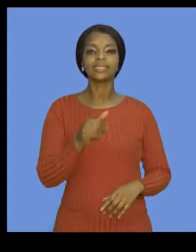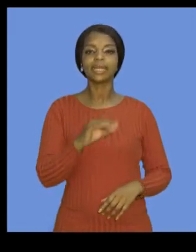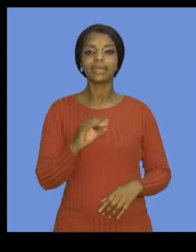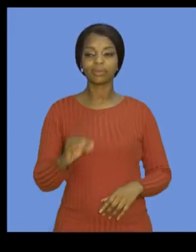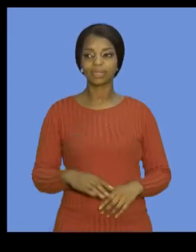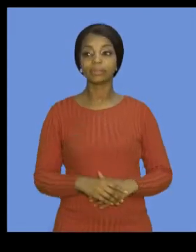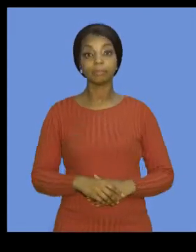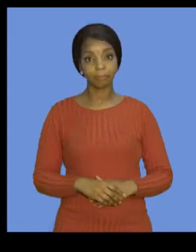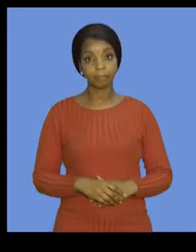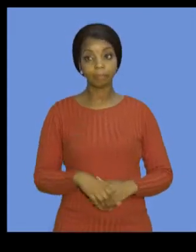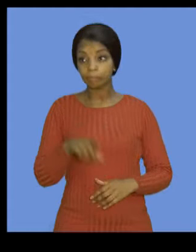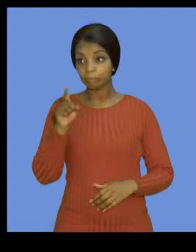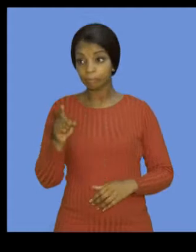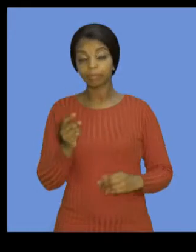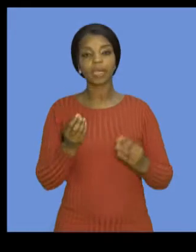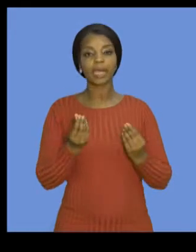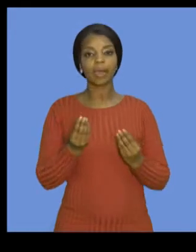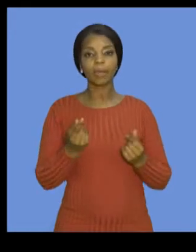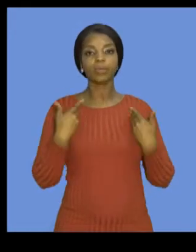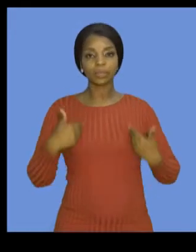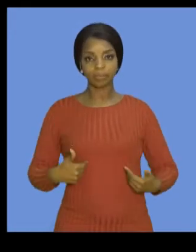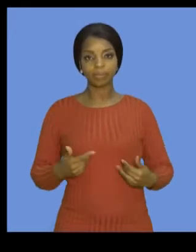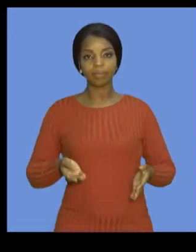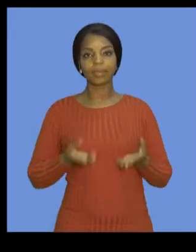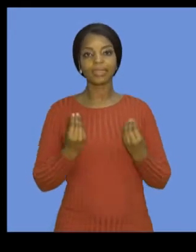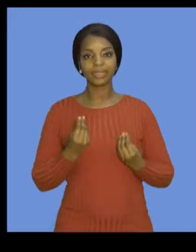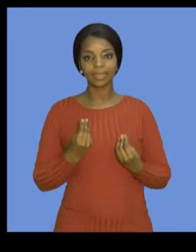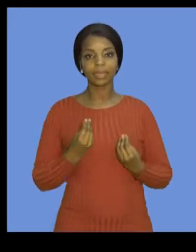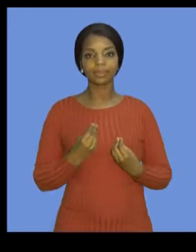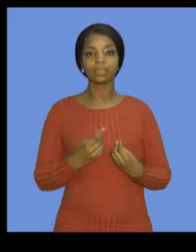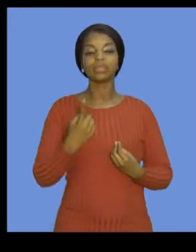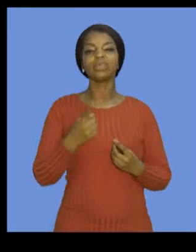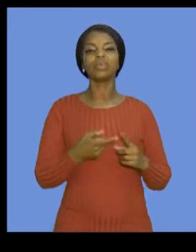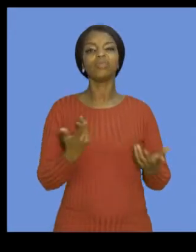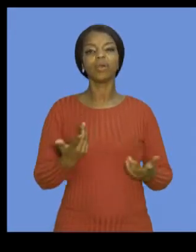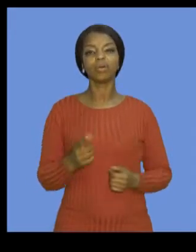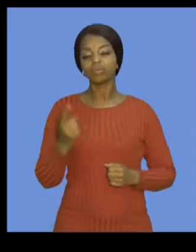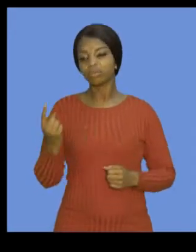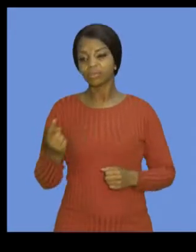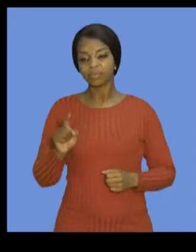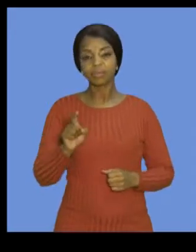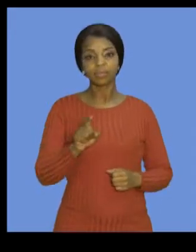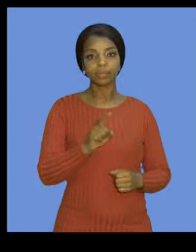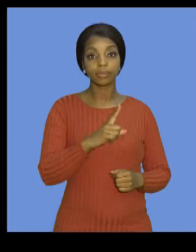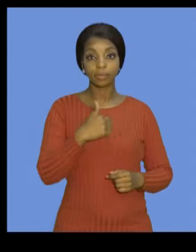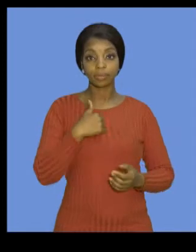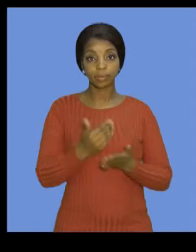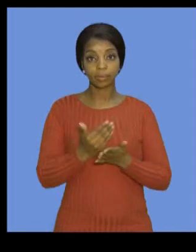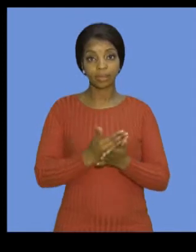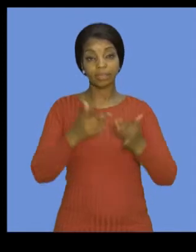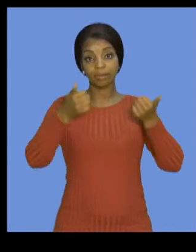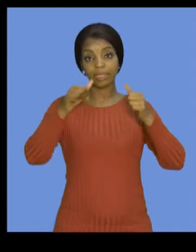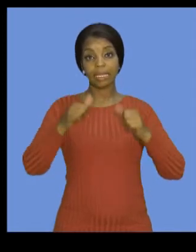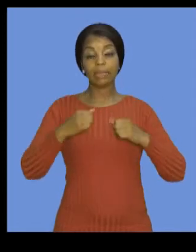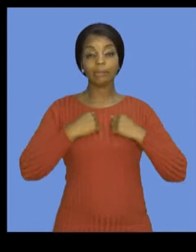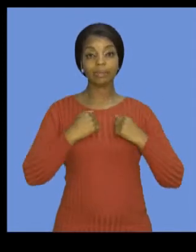600. And that's how much you are going to get as interest on your investment or on your savings